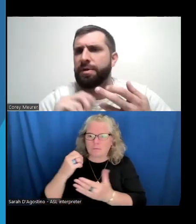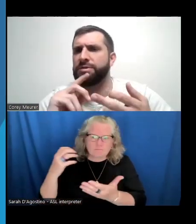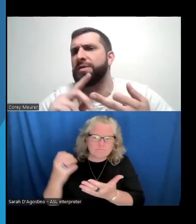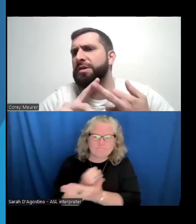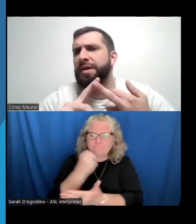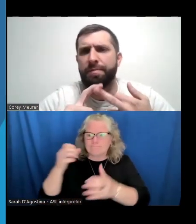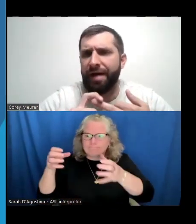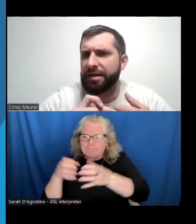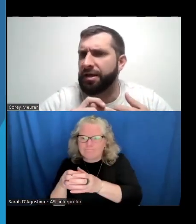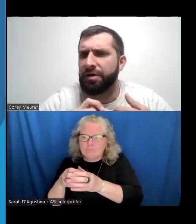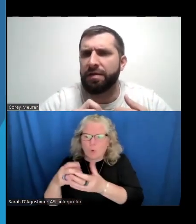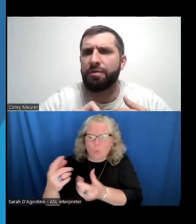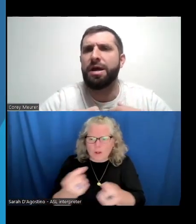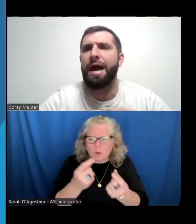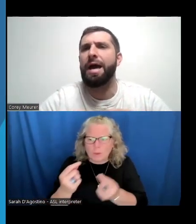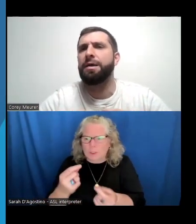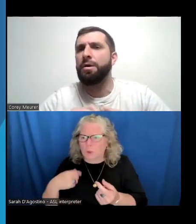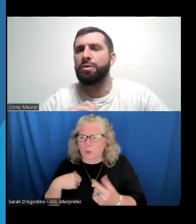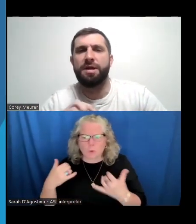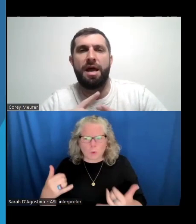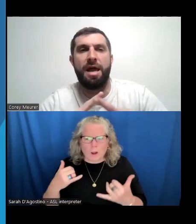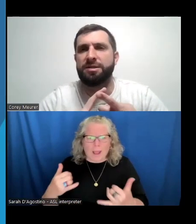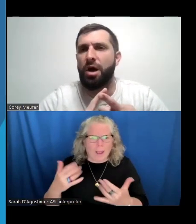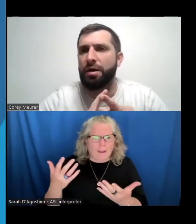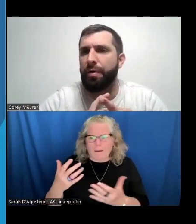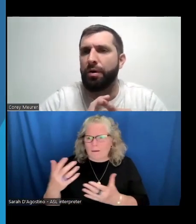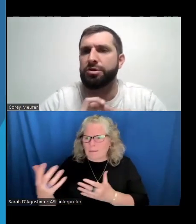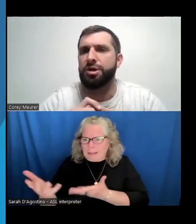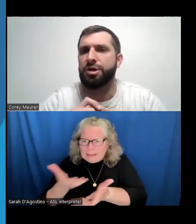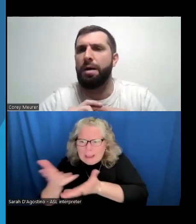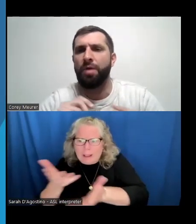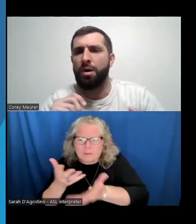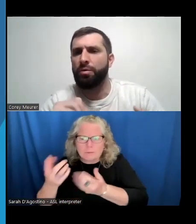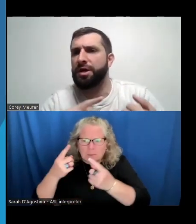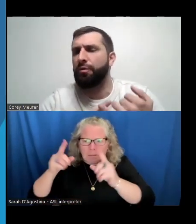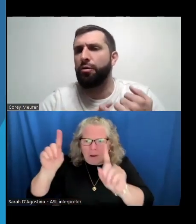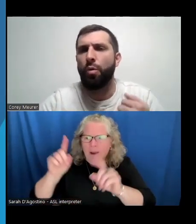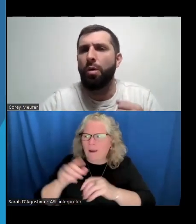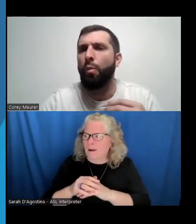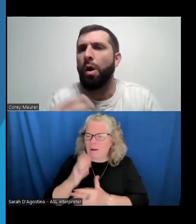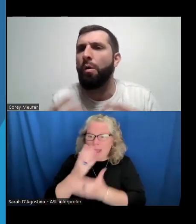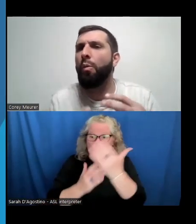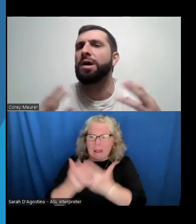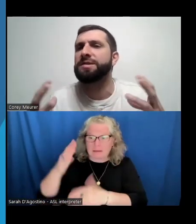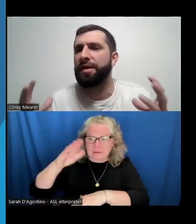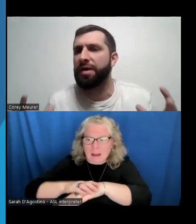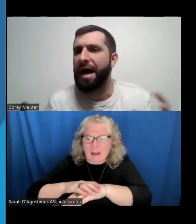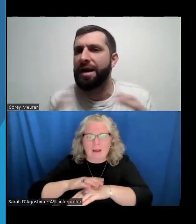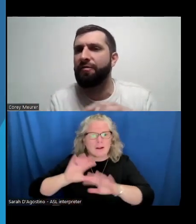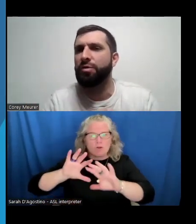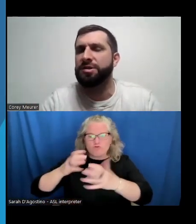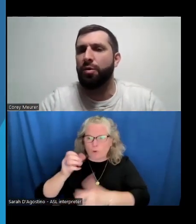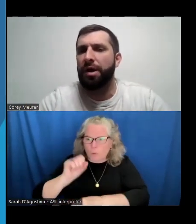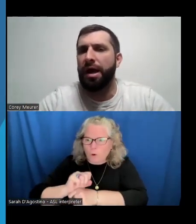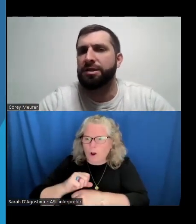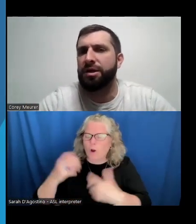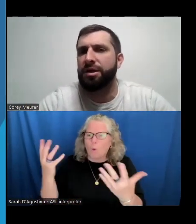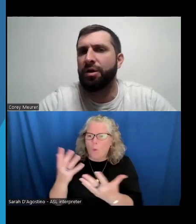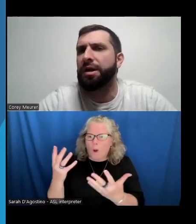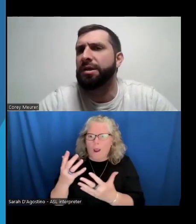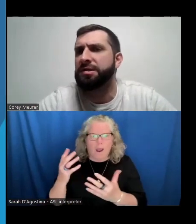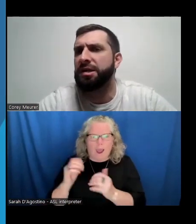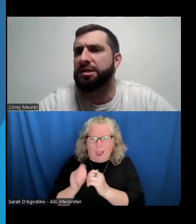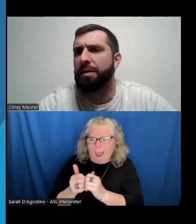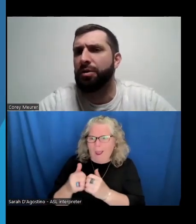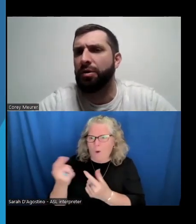the engagement? Was it the type of activity that we had? Was it a hands-on approach? Was it group? What was it that had everyone so engaged